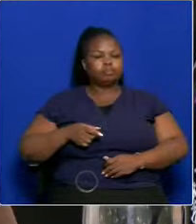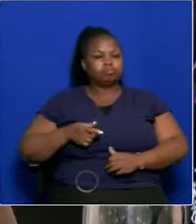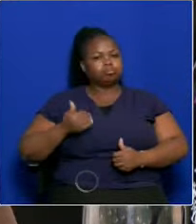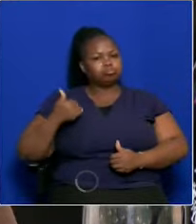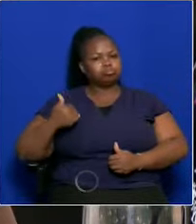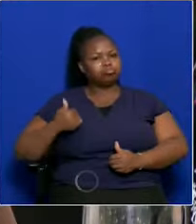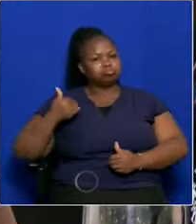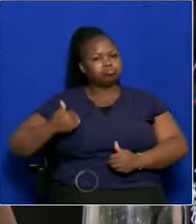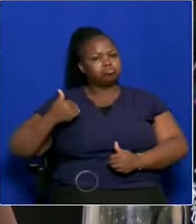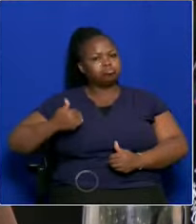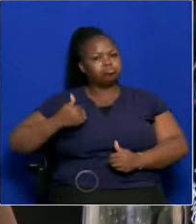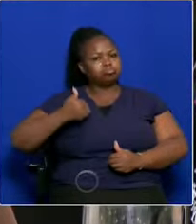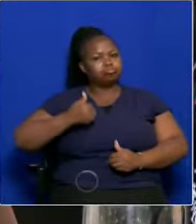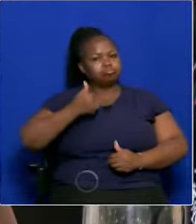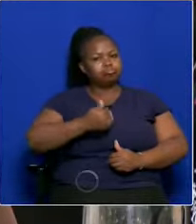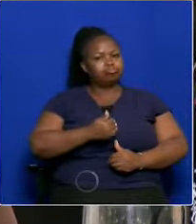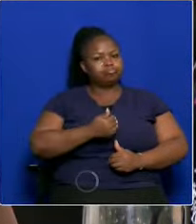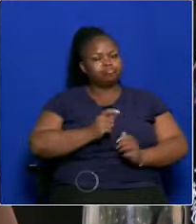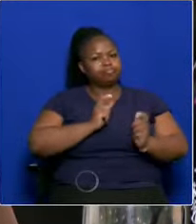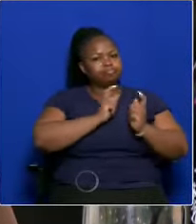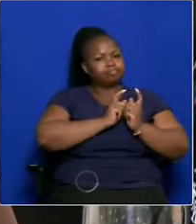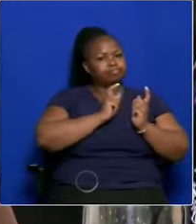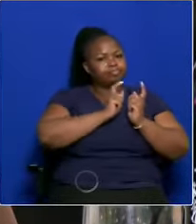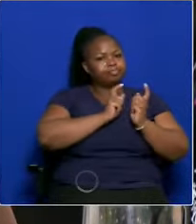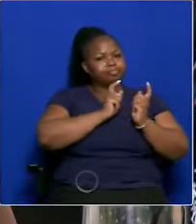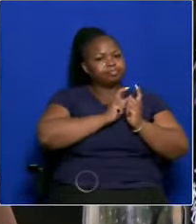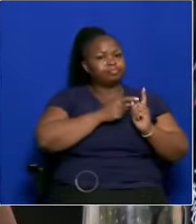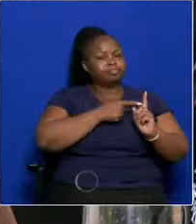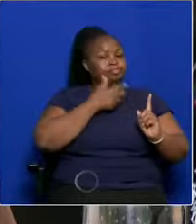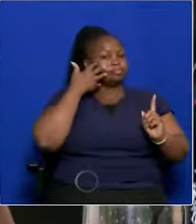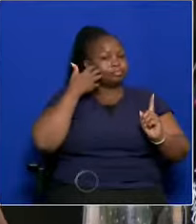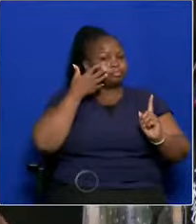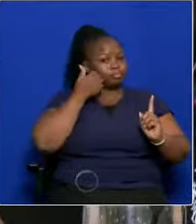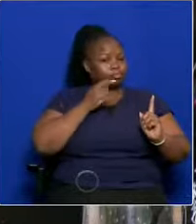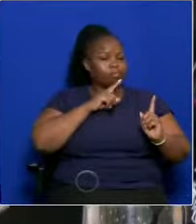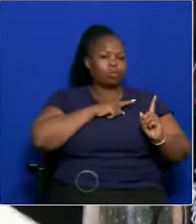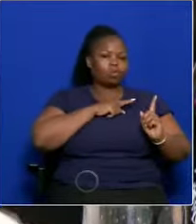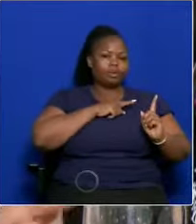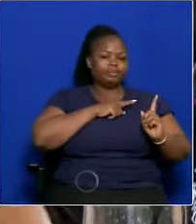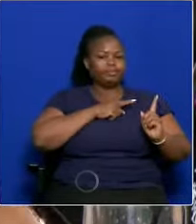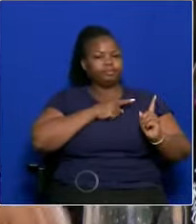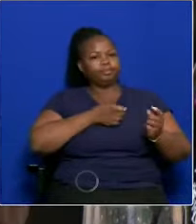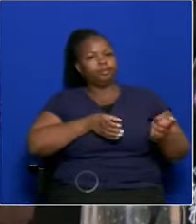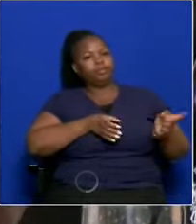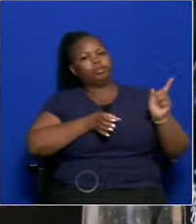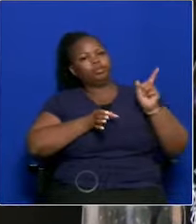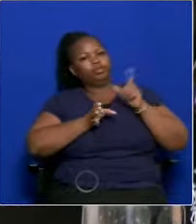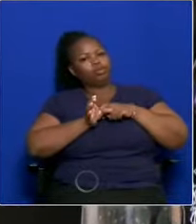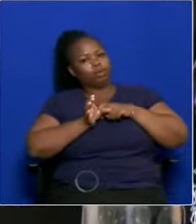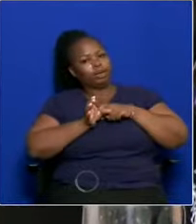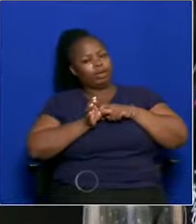with Mr. Matlala, either because he would join you